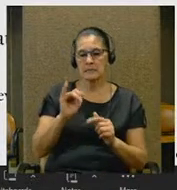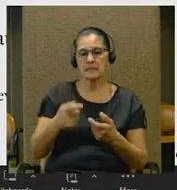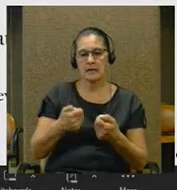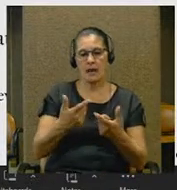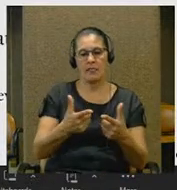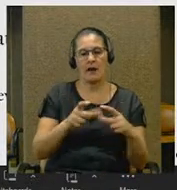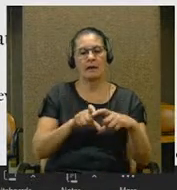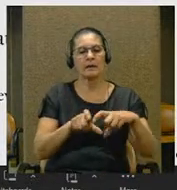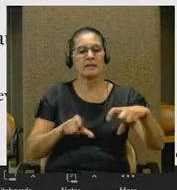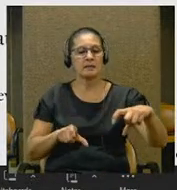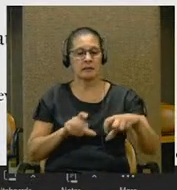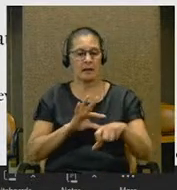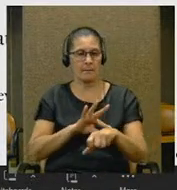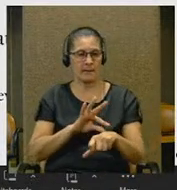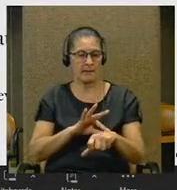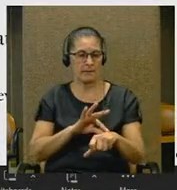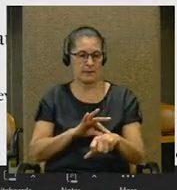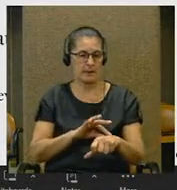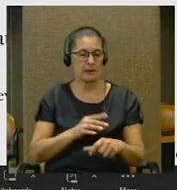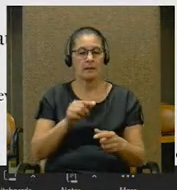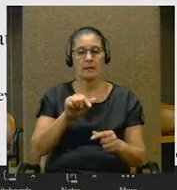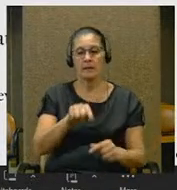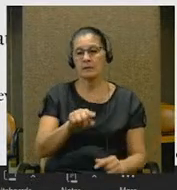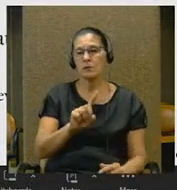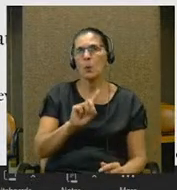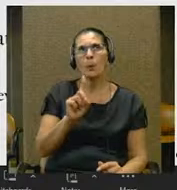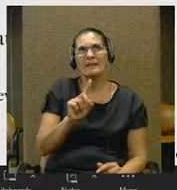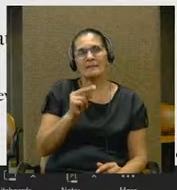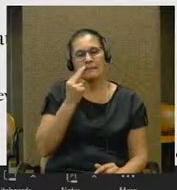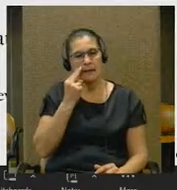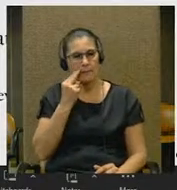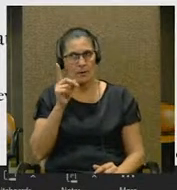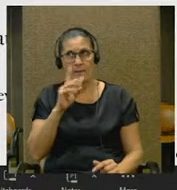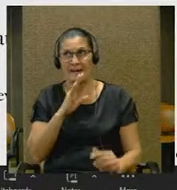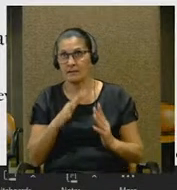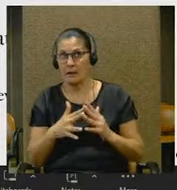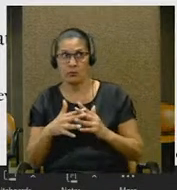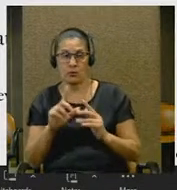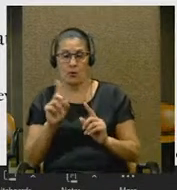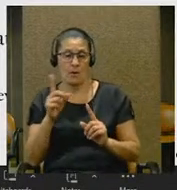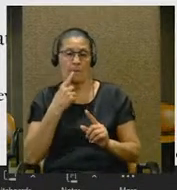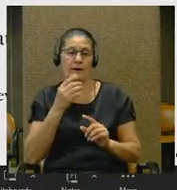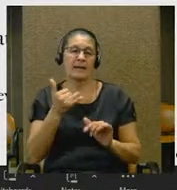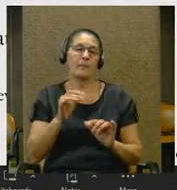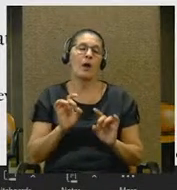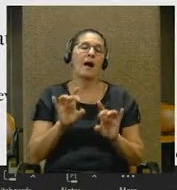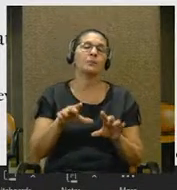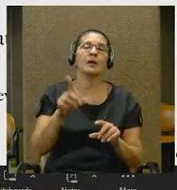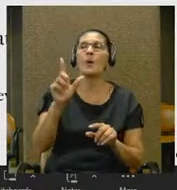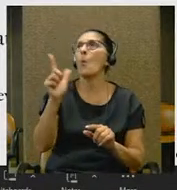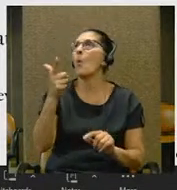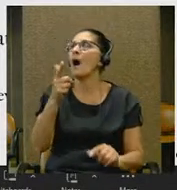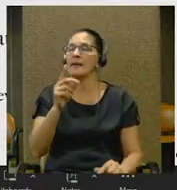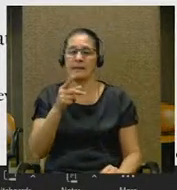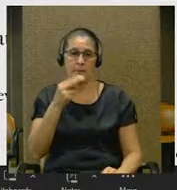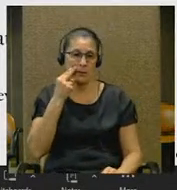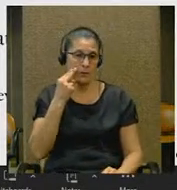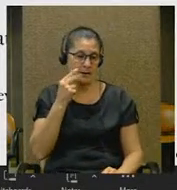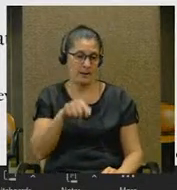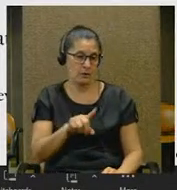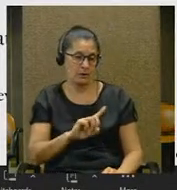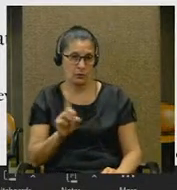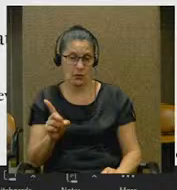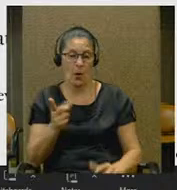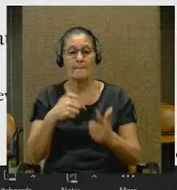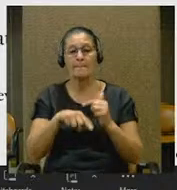in the United States. But for example, in Australia, they don't have a very large fentanyl problem. But the problems that they do